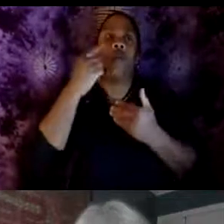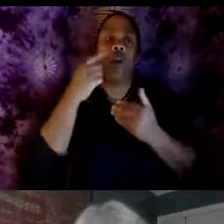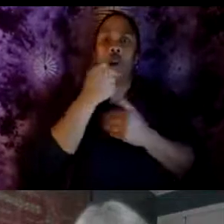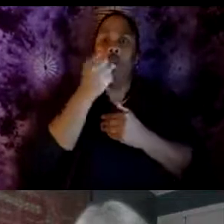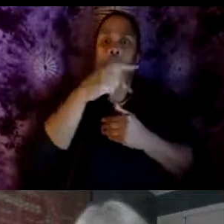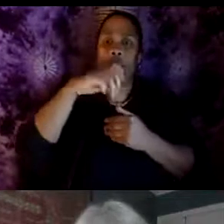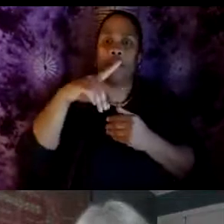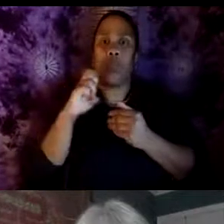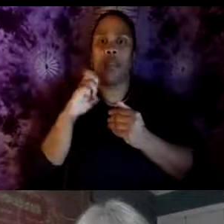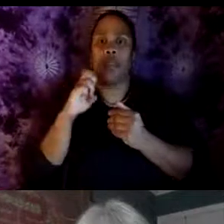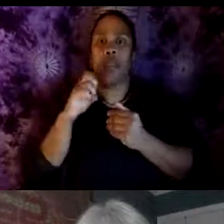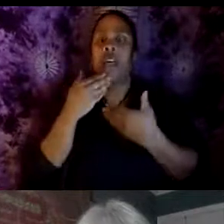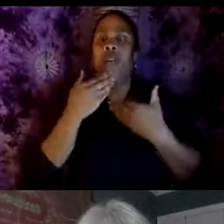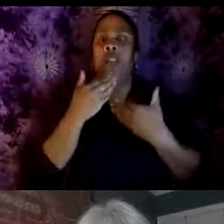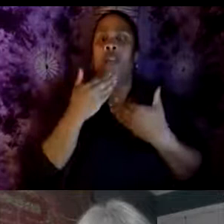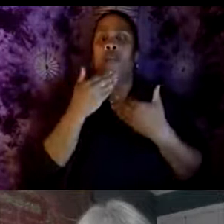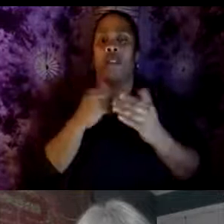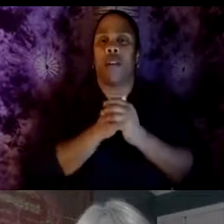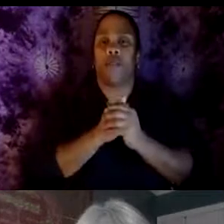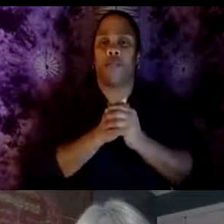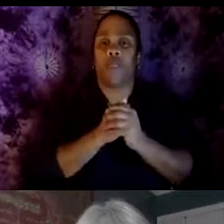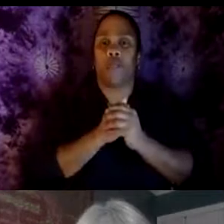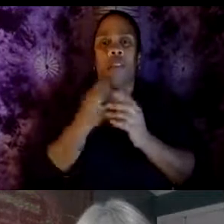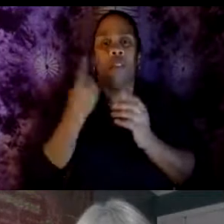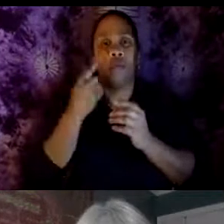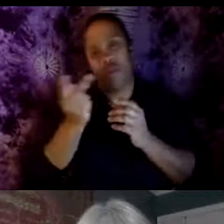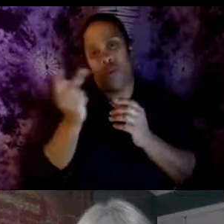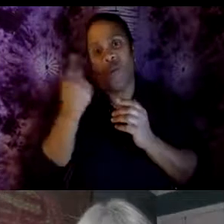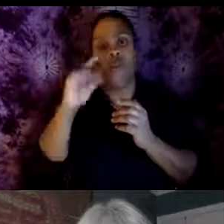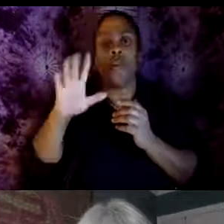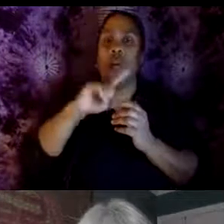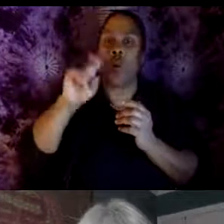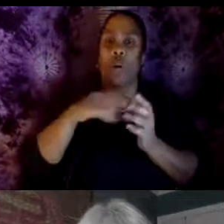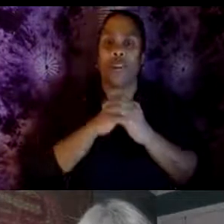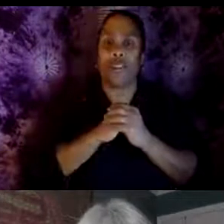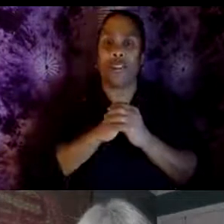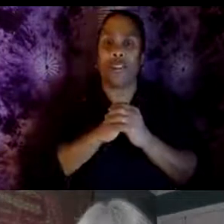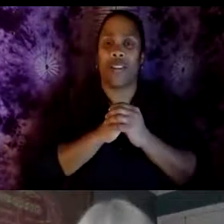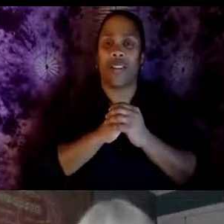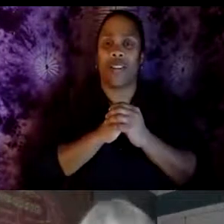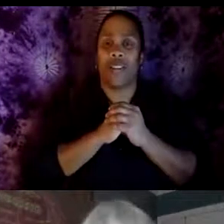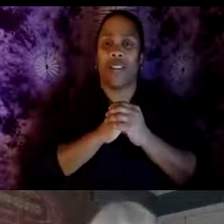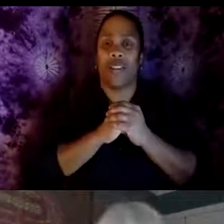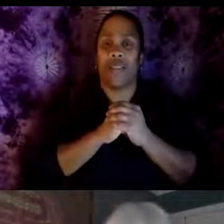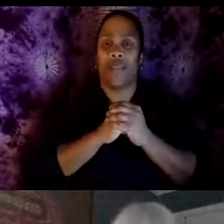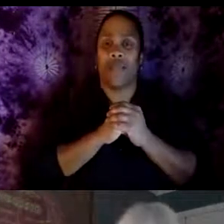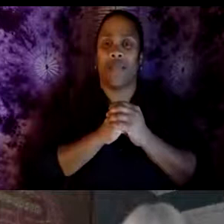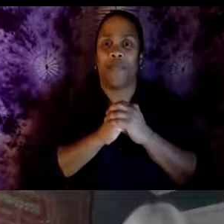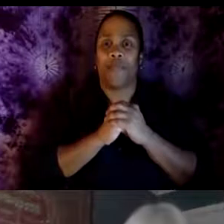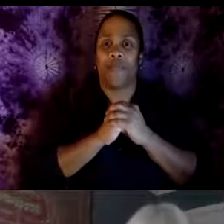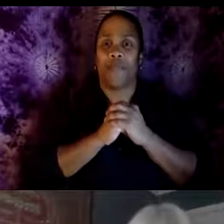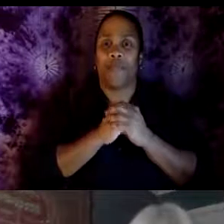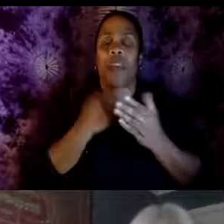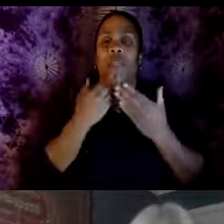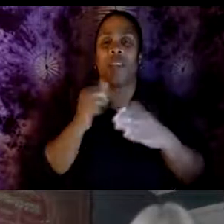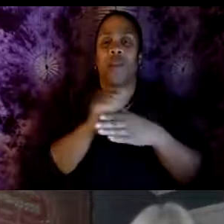together. And thank you so much, Christina and Carrie, for your questions, and you're willing to go deep and play with all of our answers. Thank you,